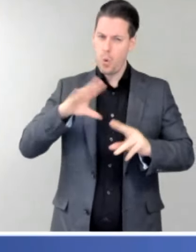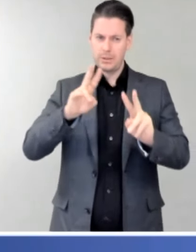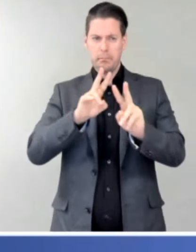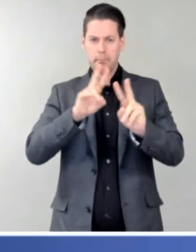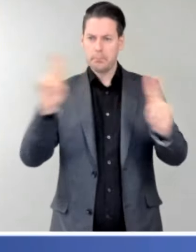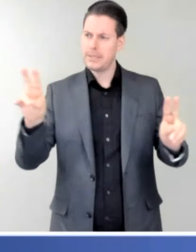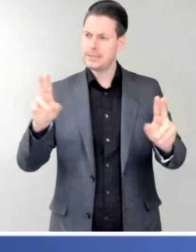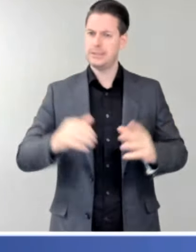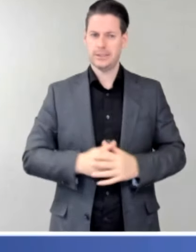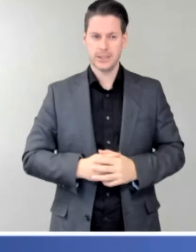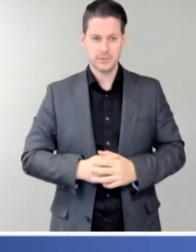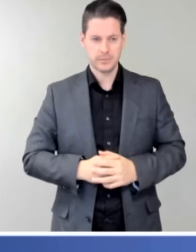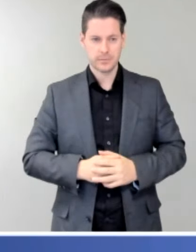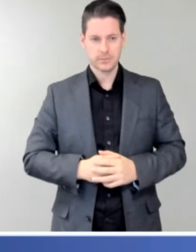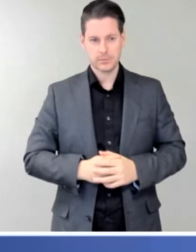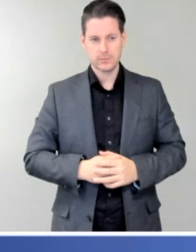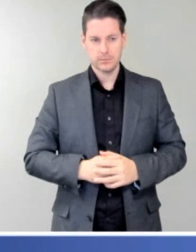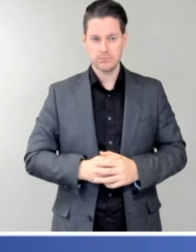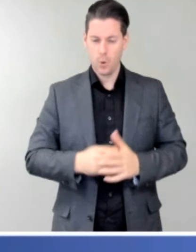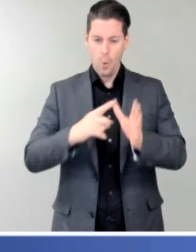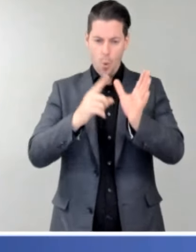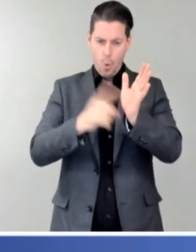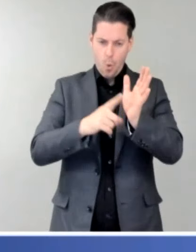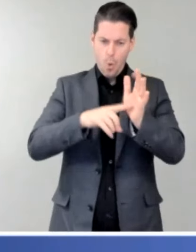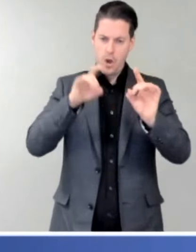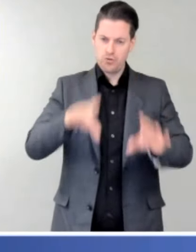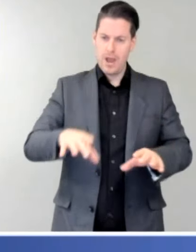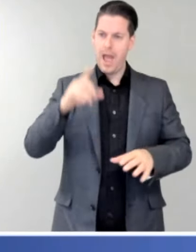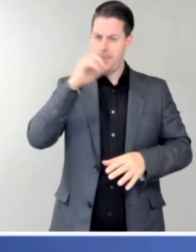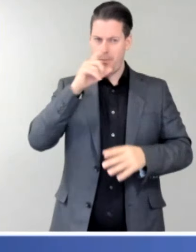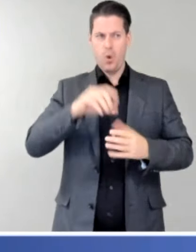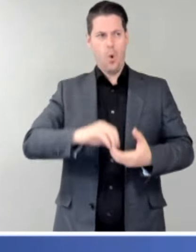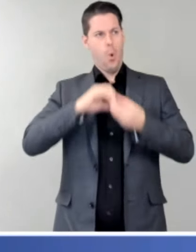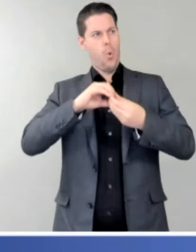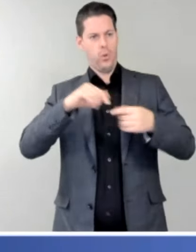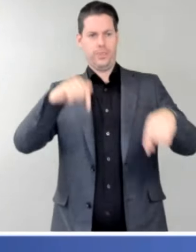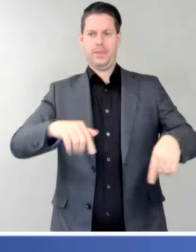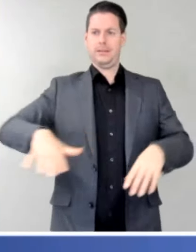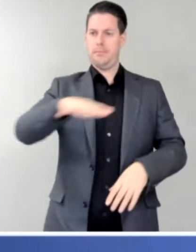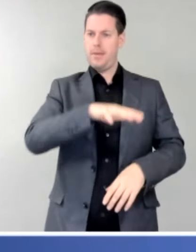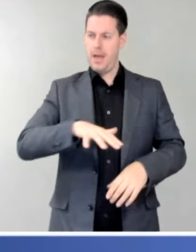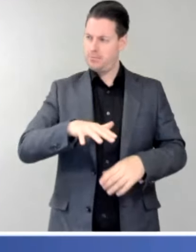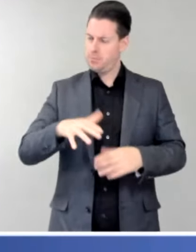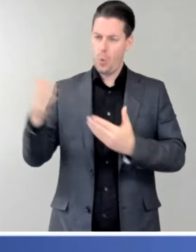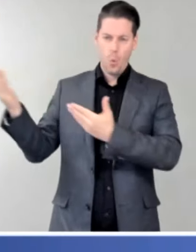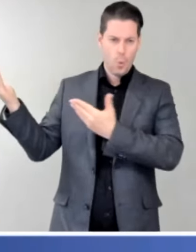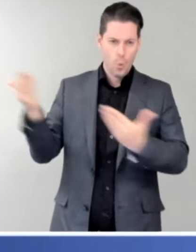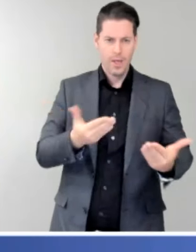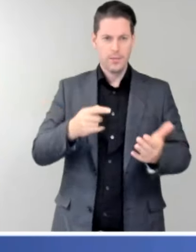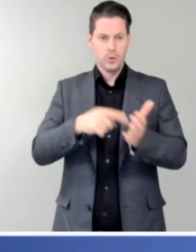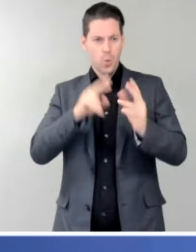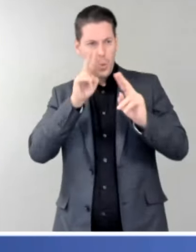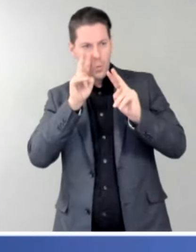is a place owned by all Australians, where all are always welcome to observe our democracy in